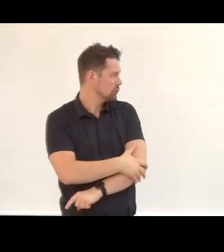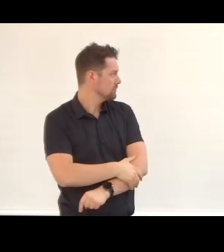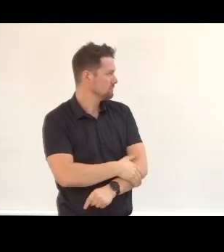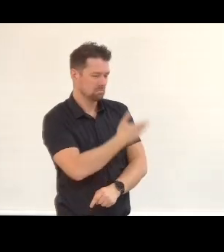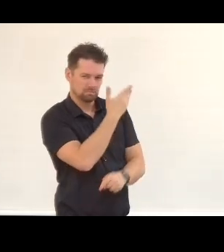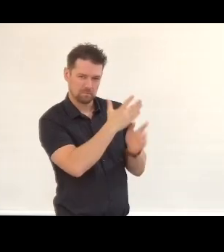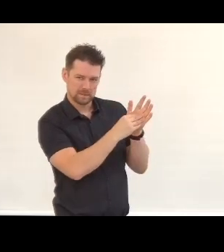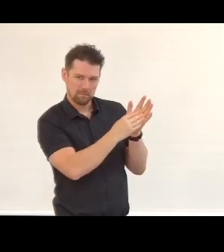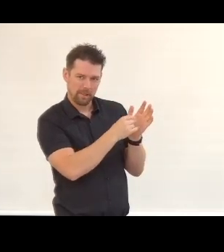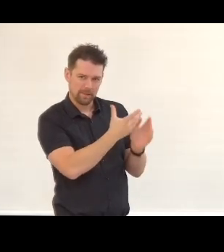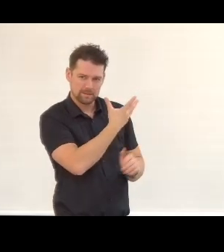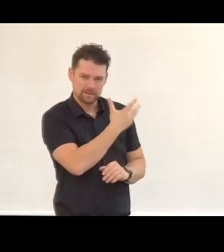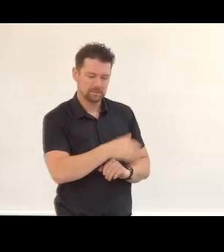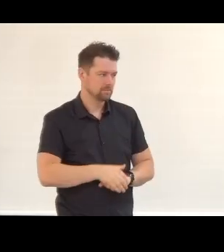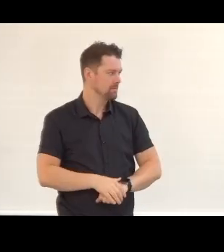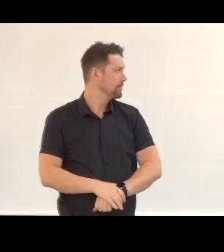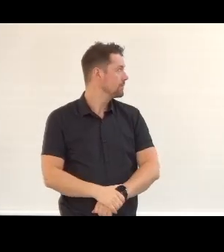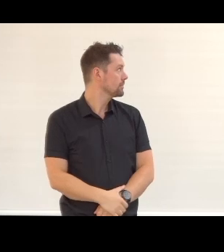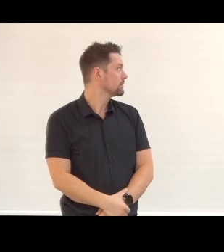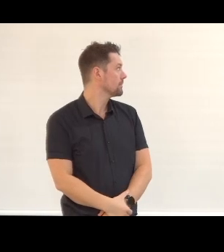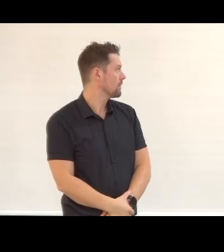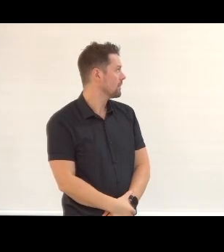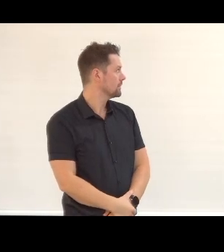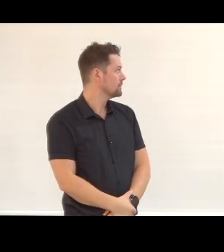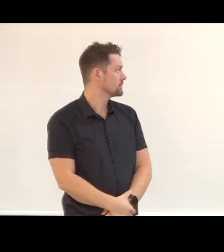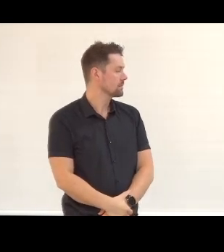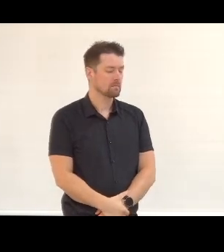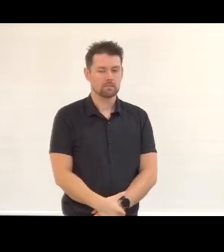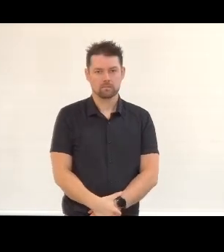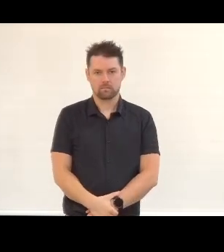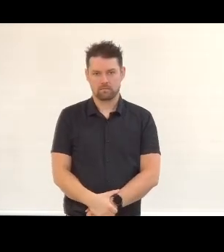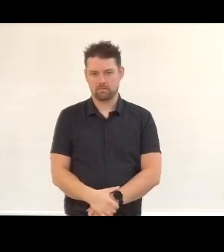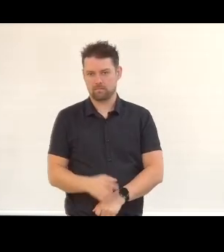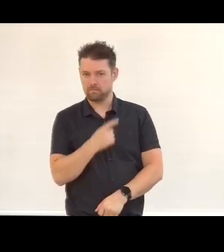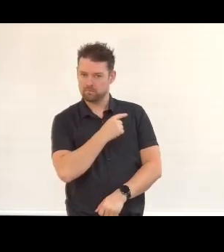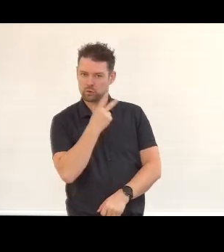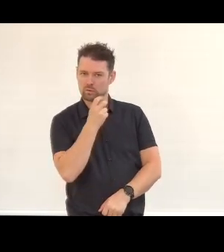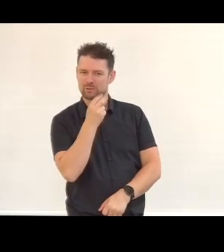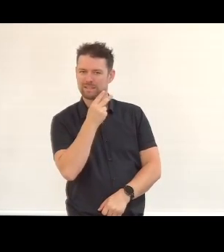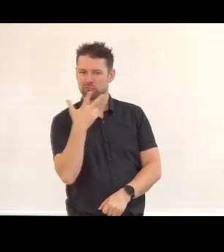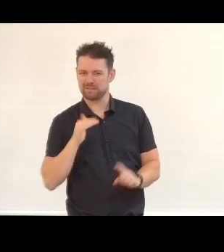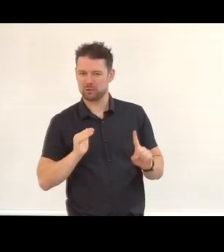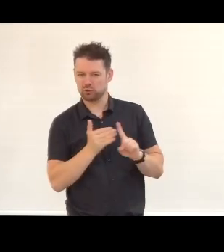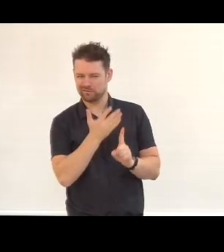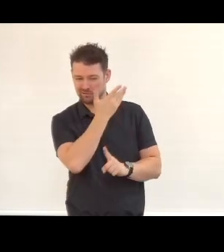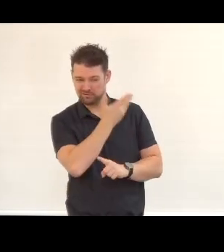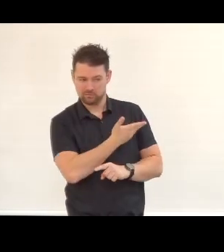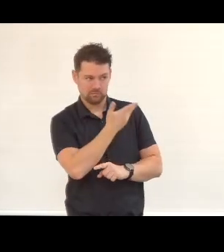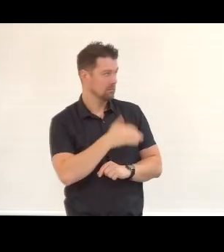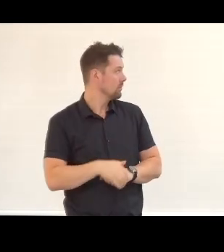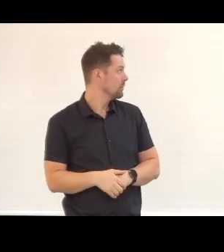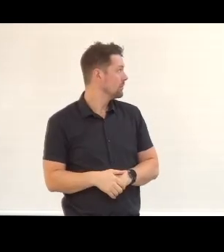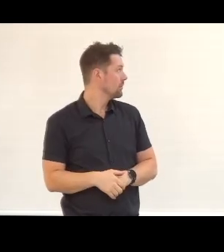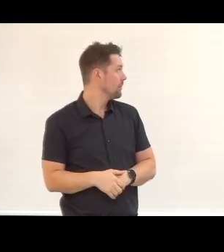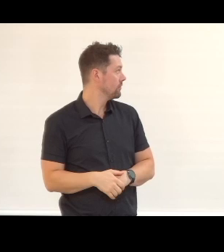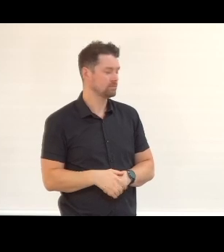some examples. These are the later missions in 2023. And these were finally the